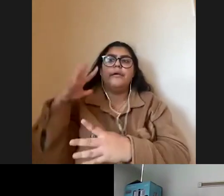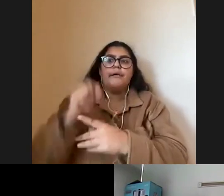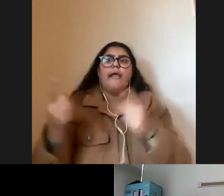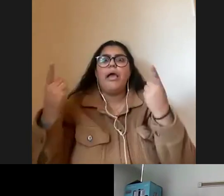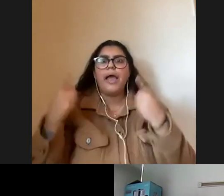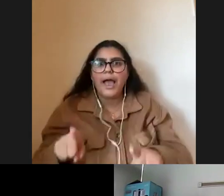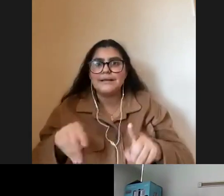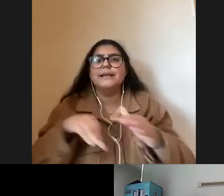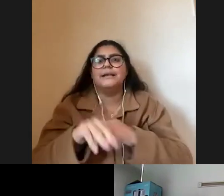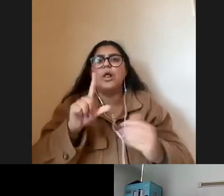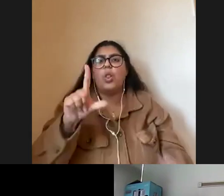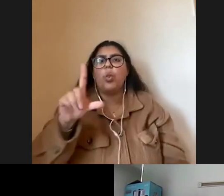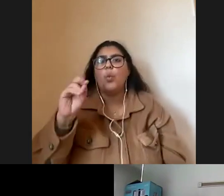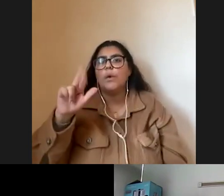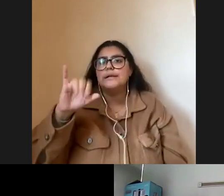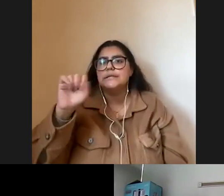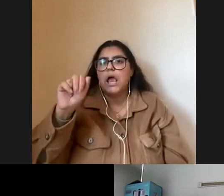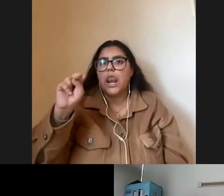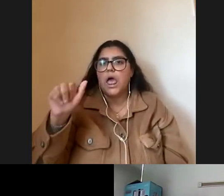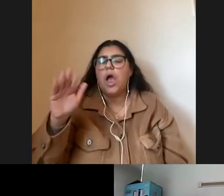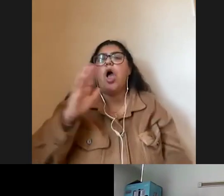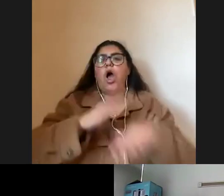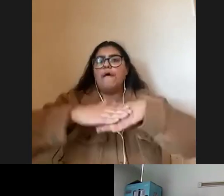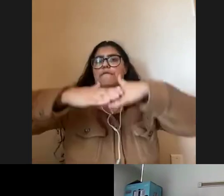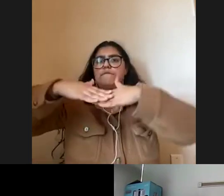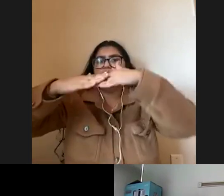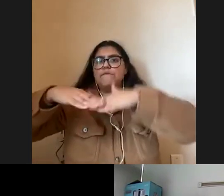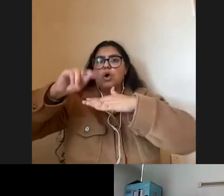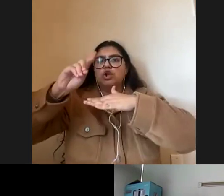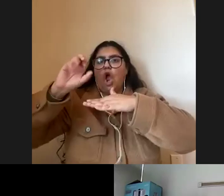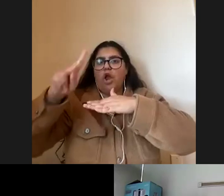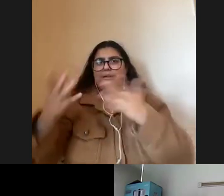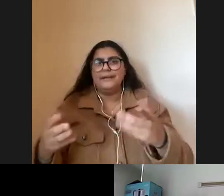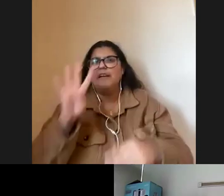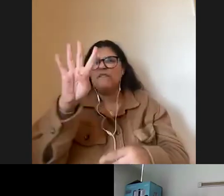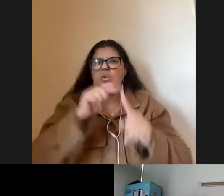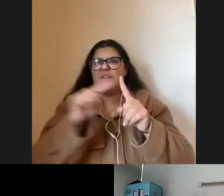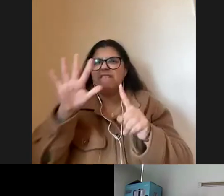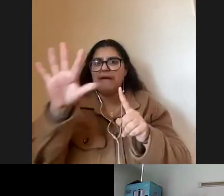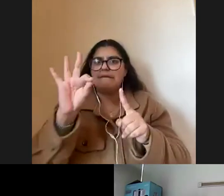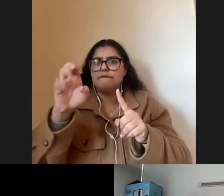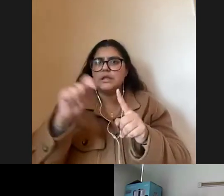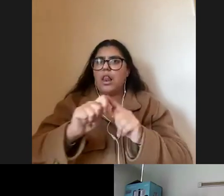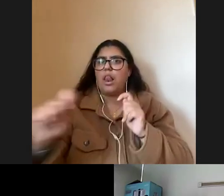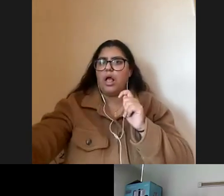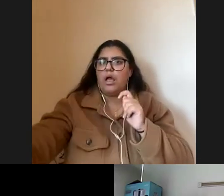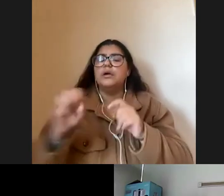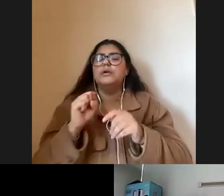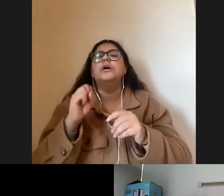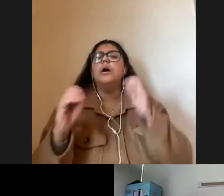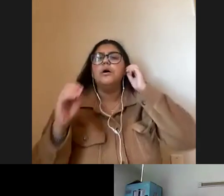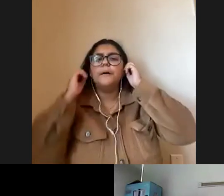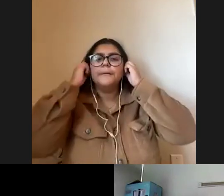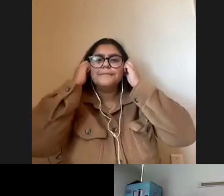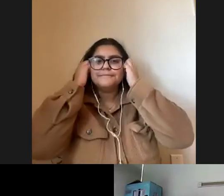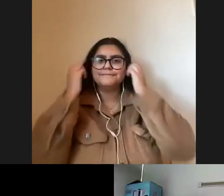in Louisiana on a floating dock. So they're both about 4 or 5 feet long. And yeah, that was the it's